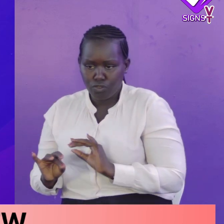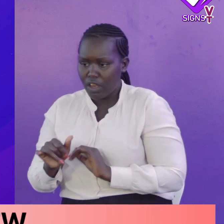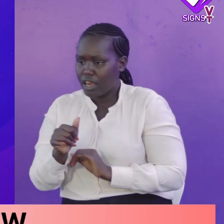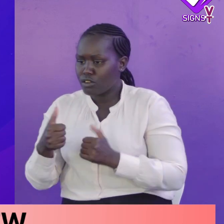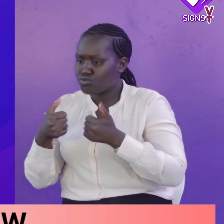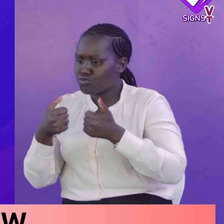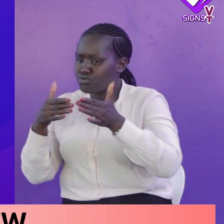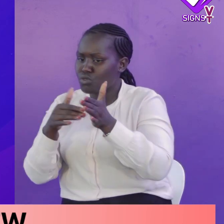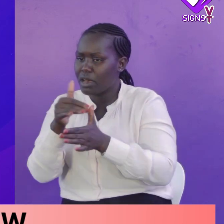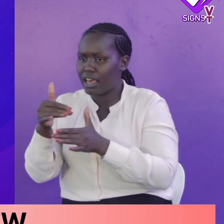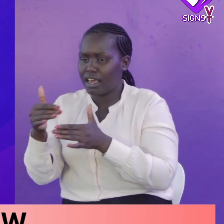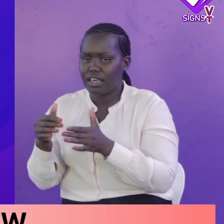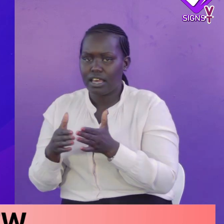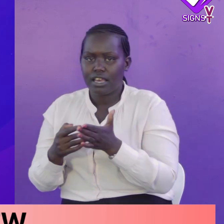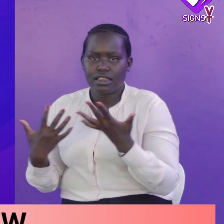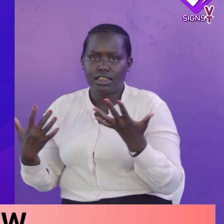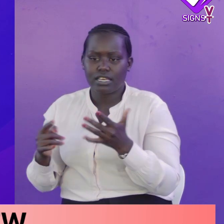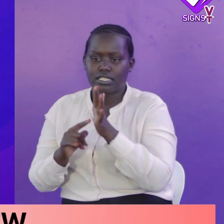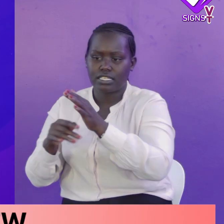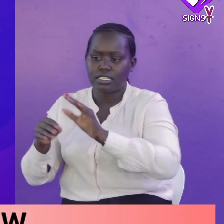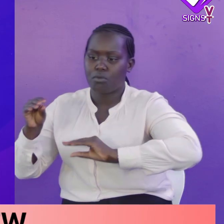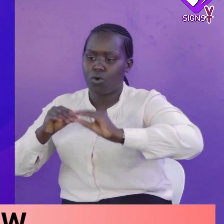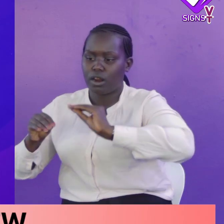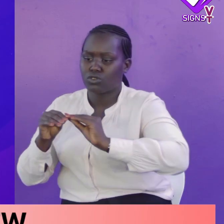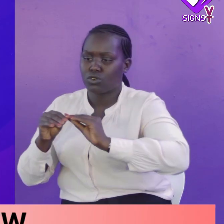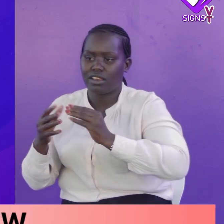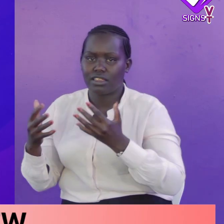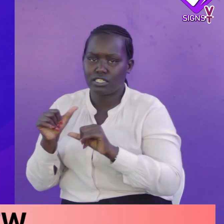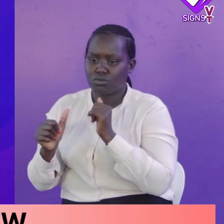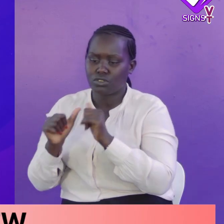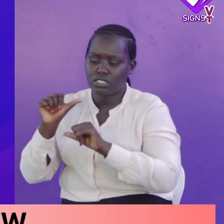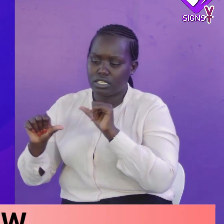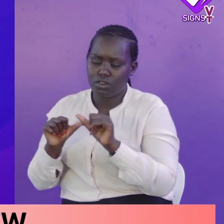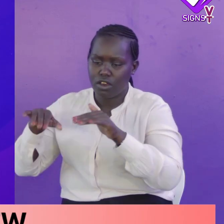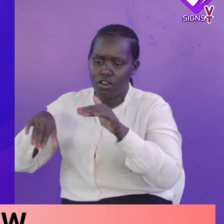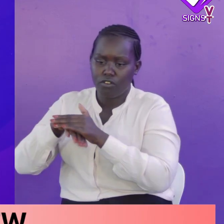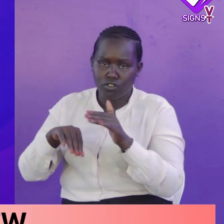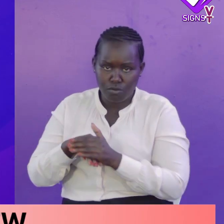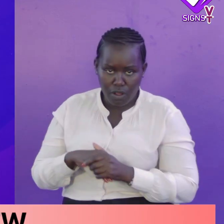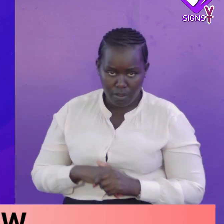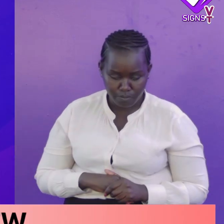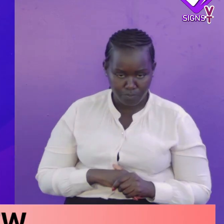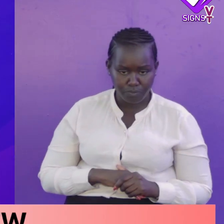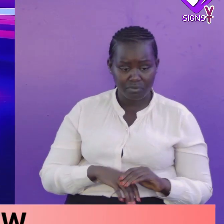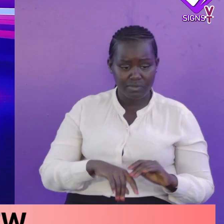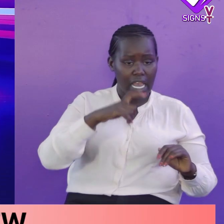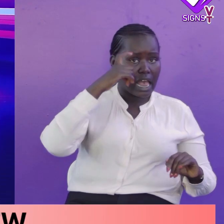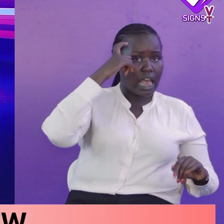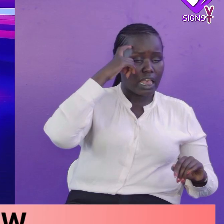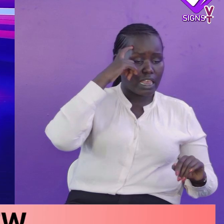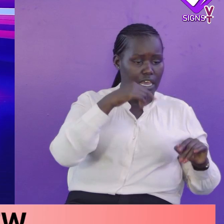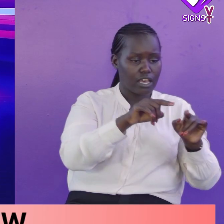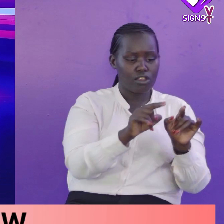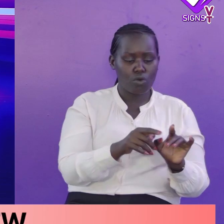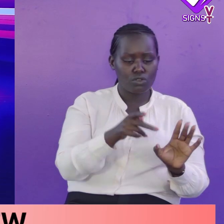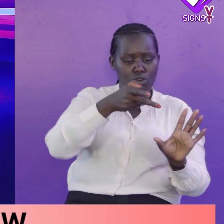corruption, and these things that are surrounding football. And apart from especially that, athletics. I think they also participate